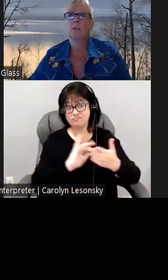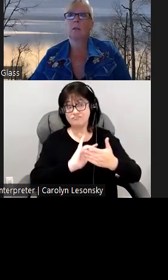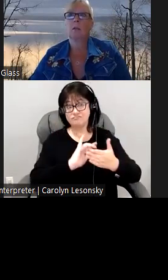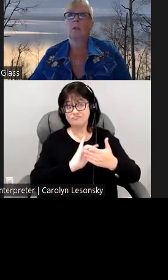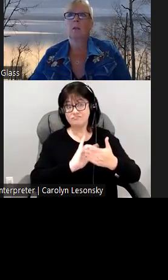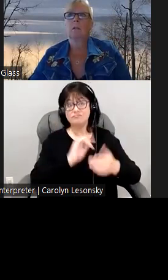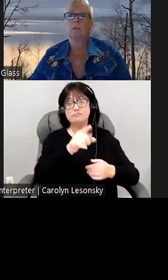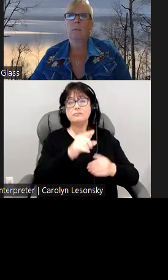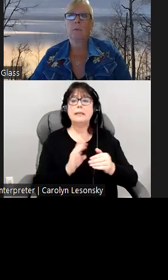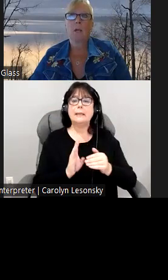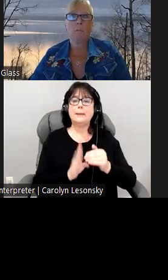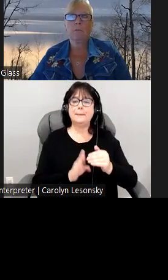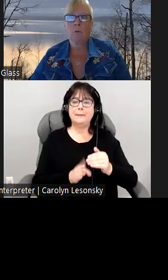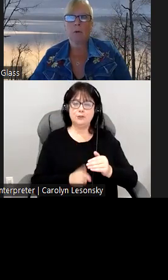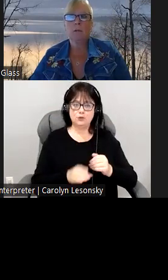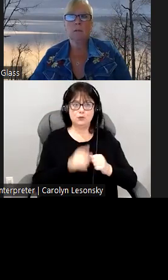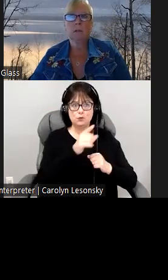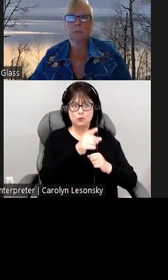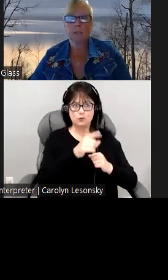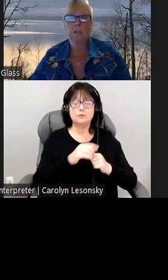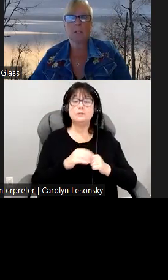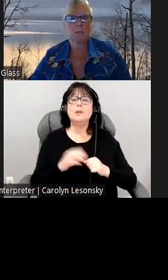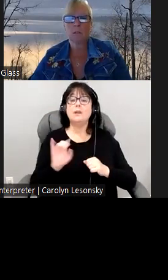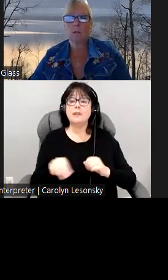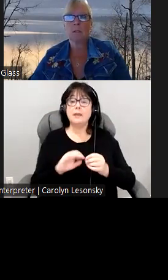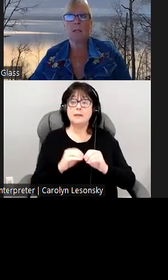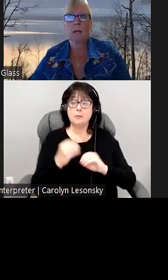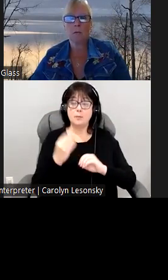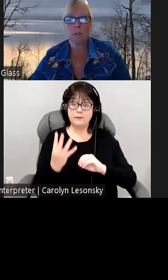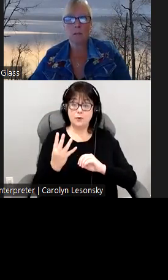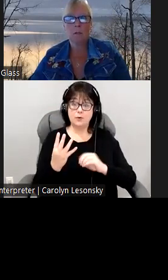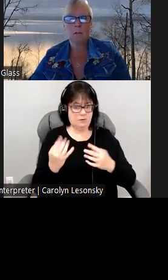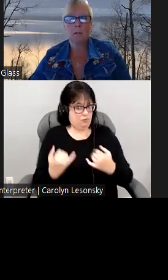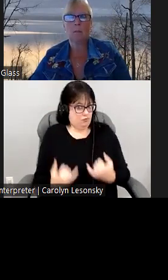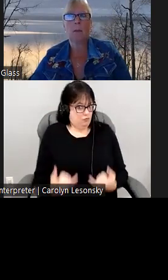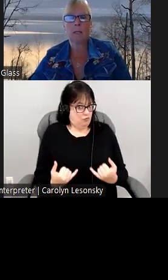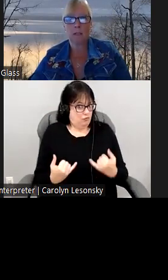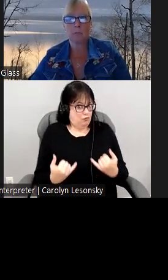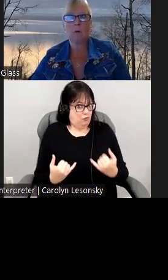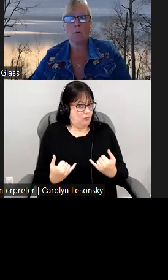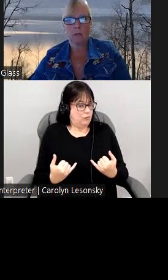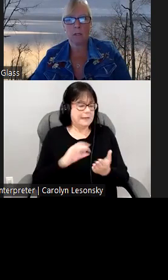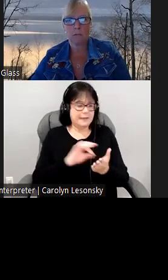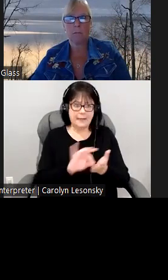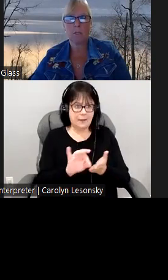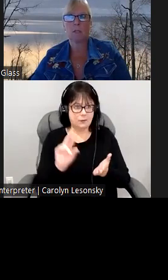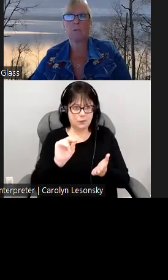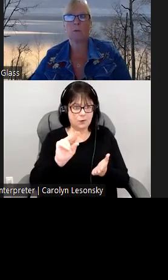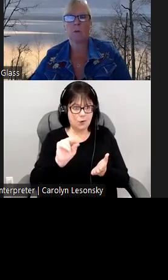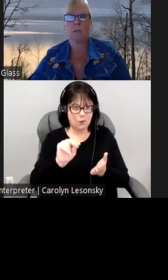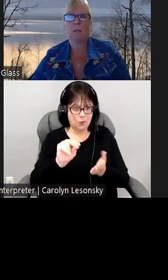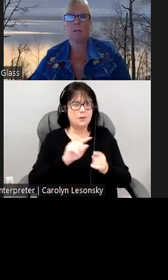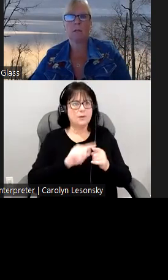completions. So remember number 4, the completion measure isn't currently counted, but it is recorded. The information